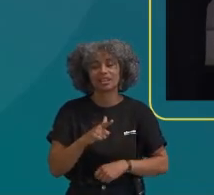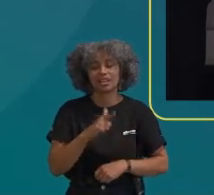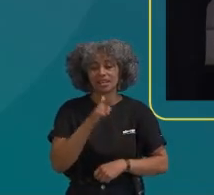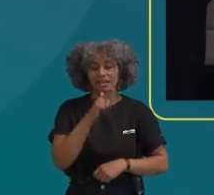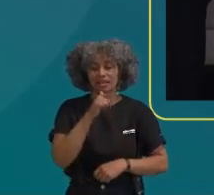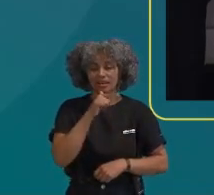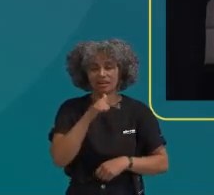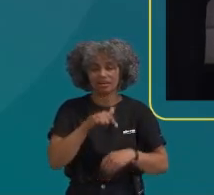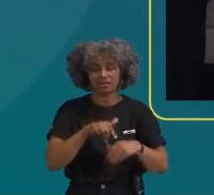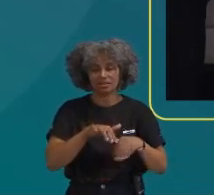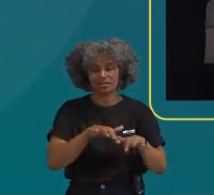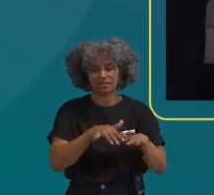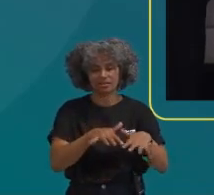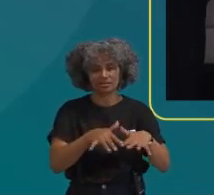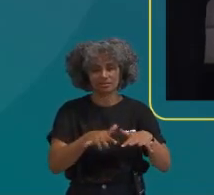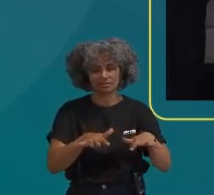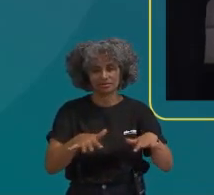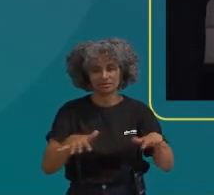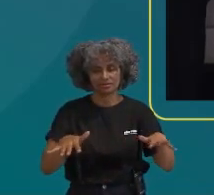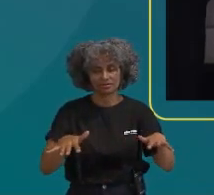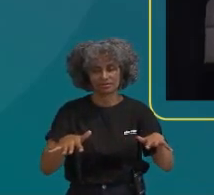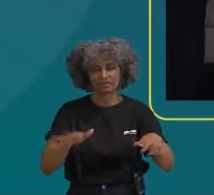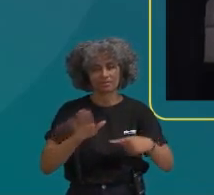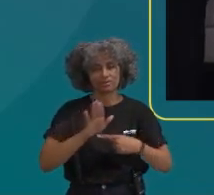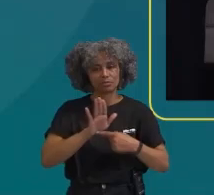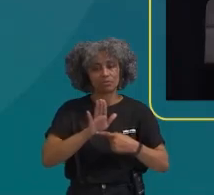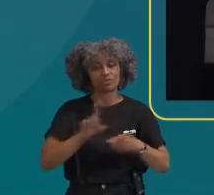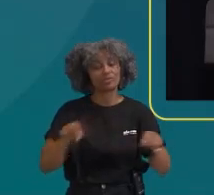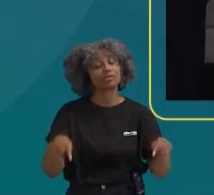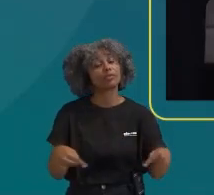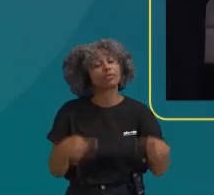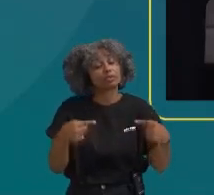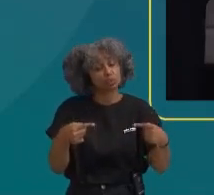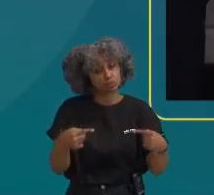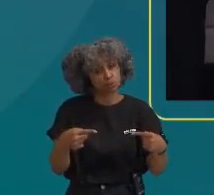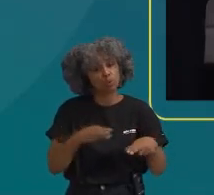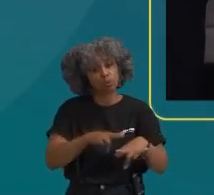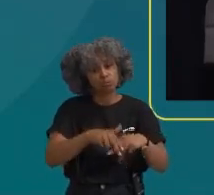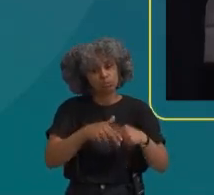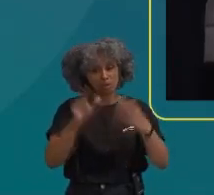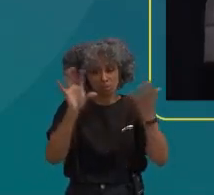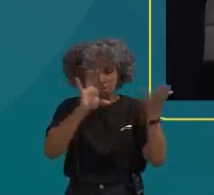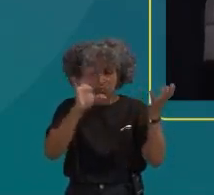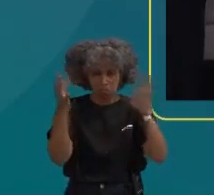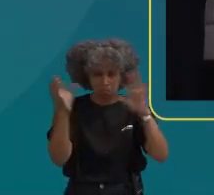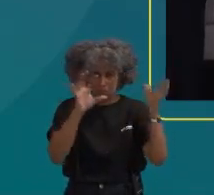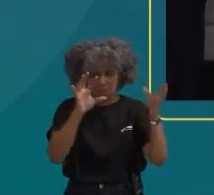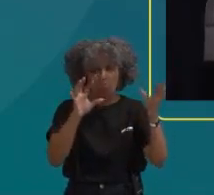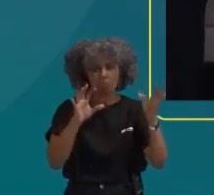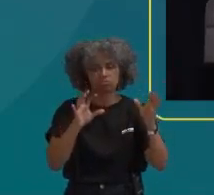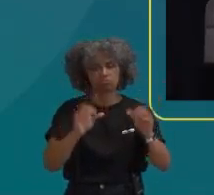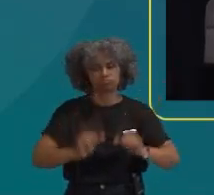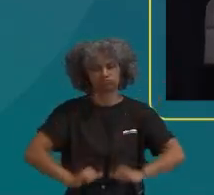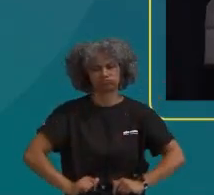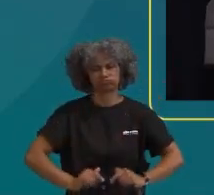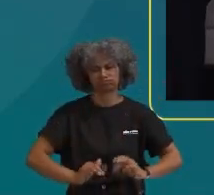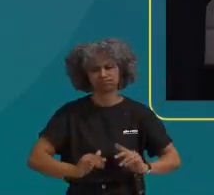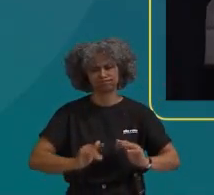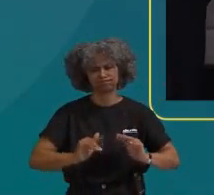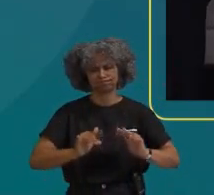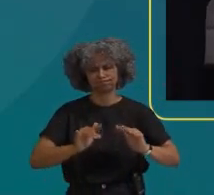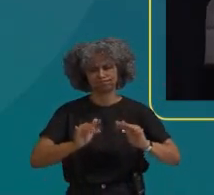several challenges because of this climate disasters and the changes that is happening because of